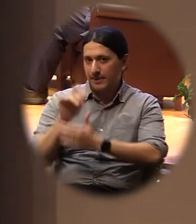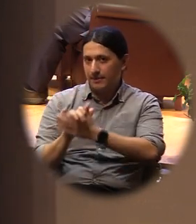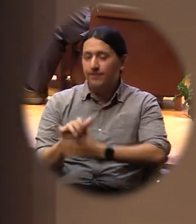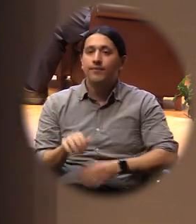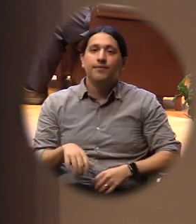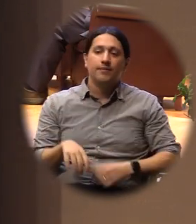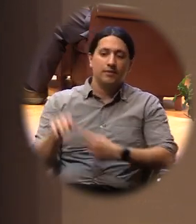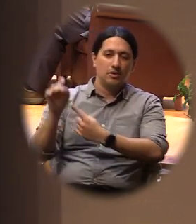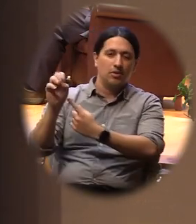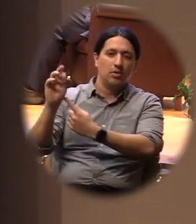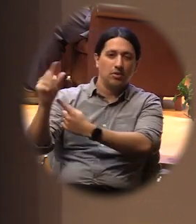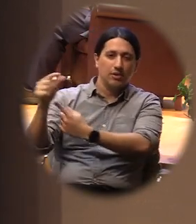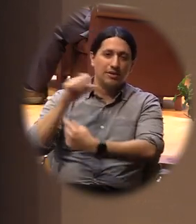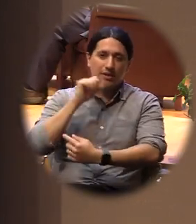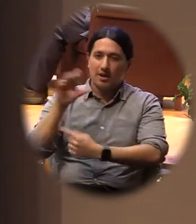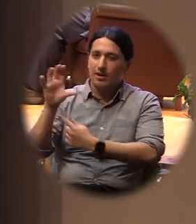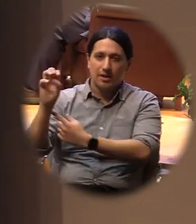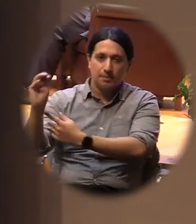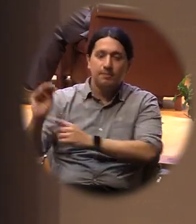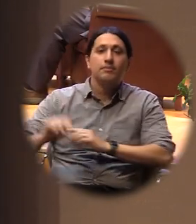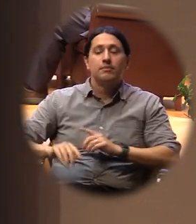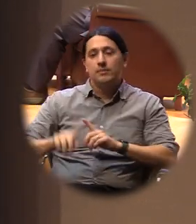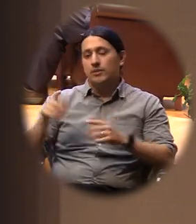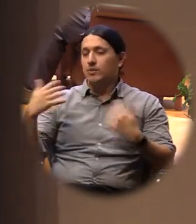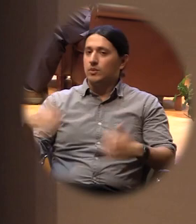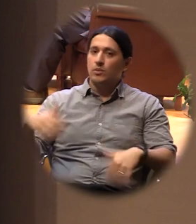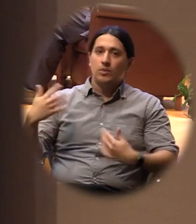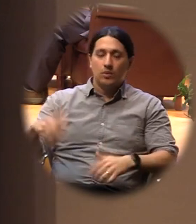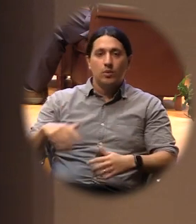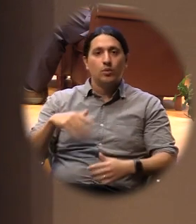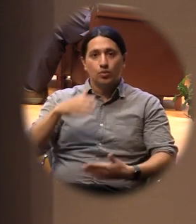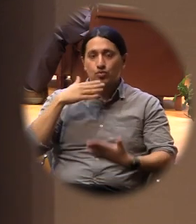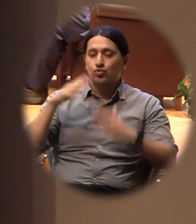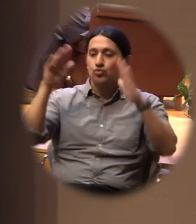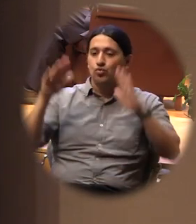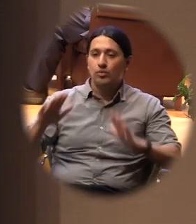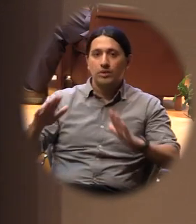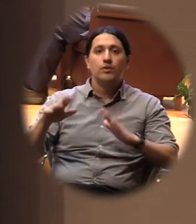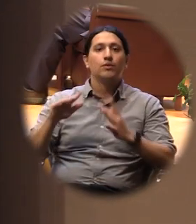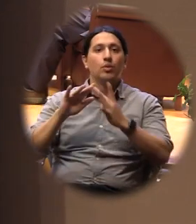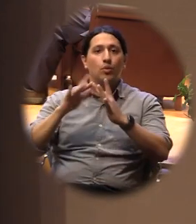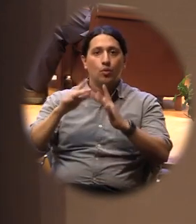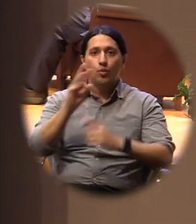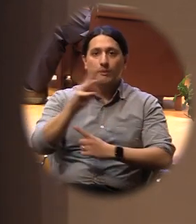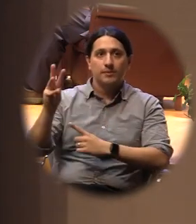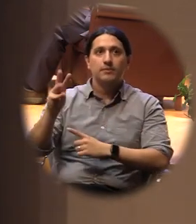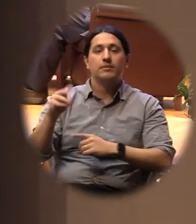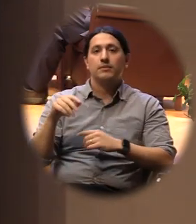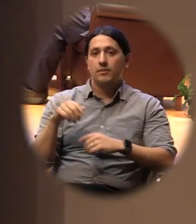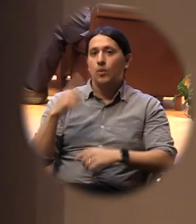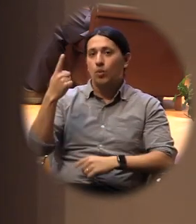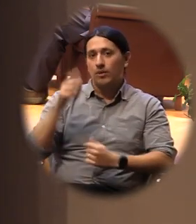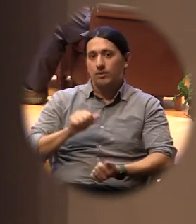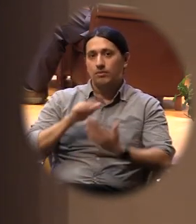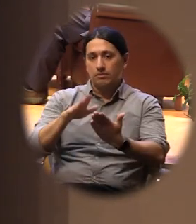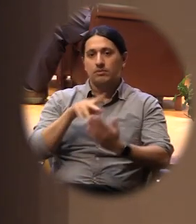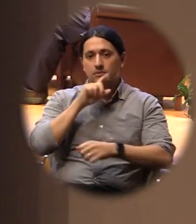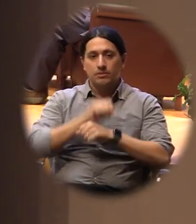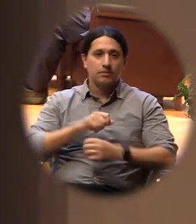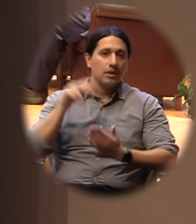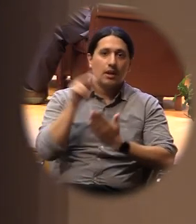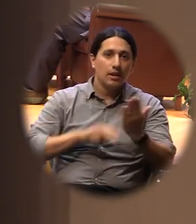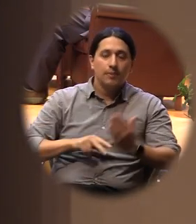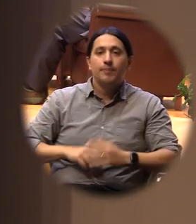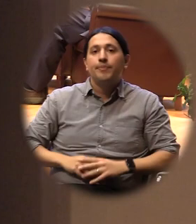rich, rich site. And it is definitely one approach. But there's